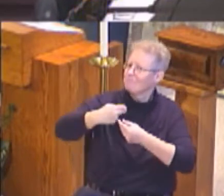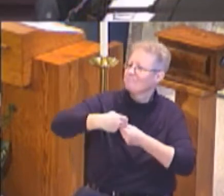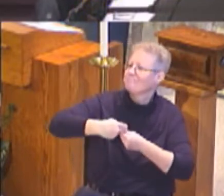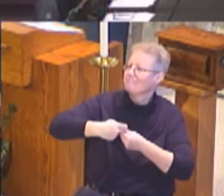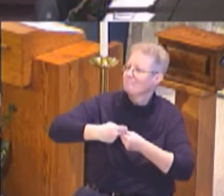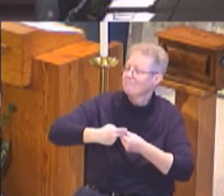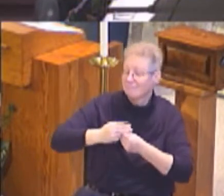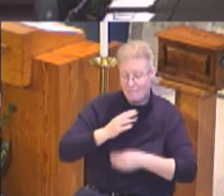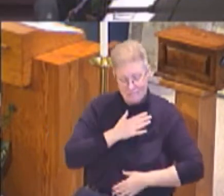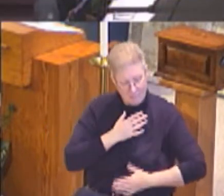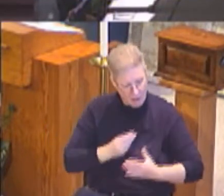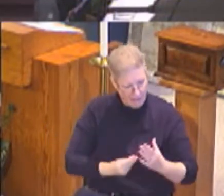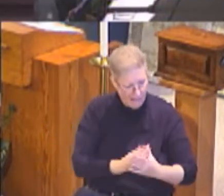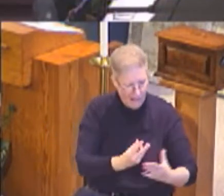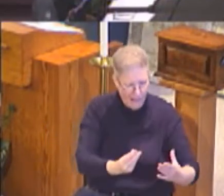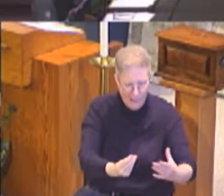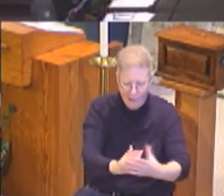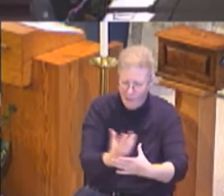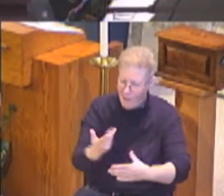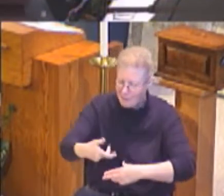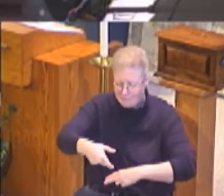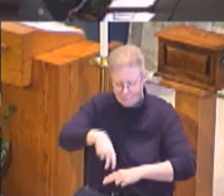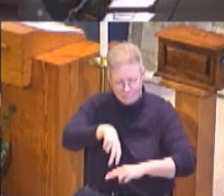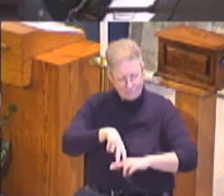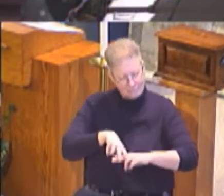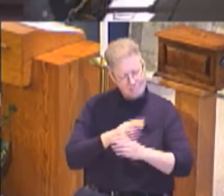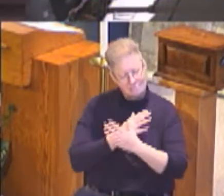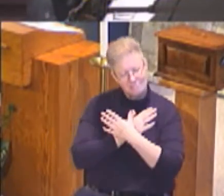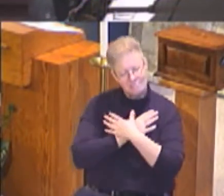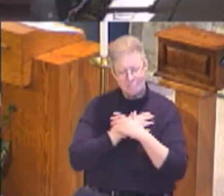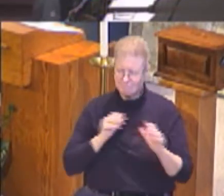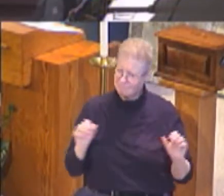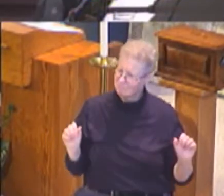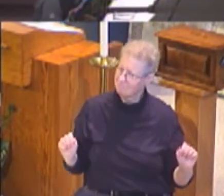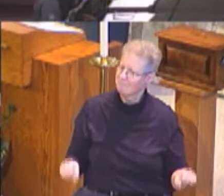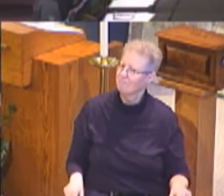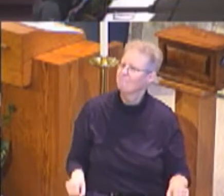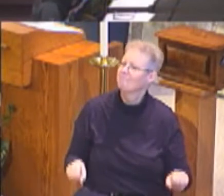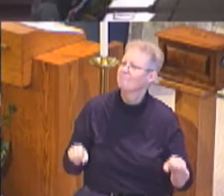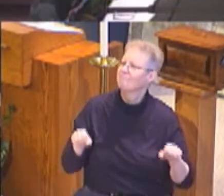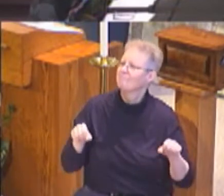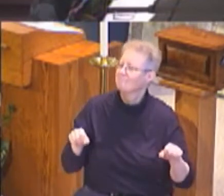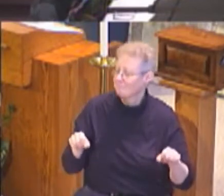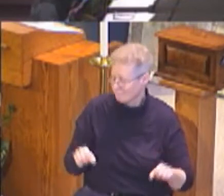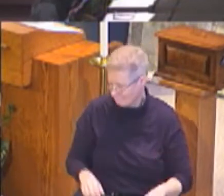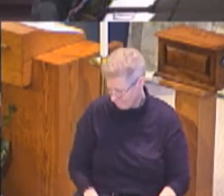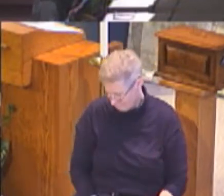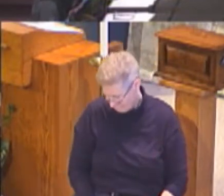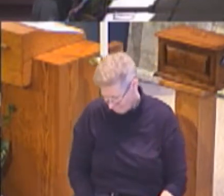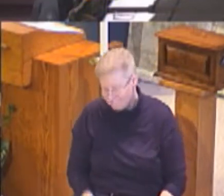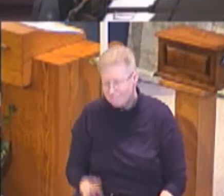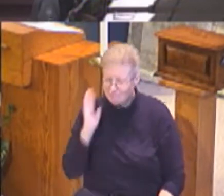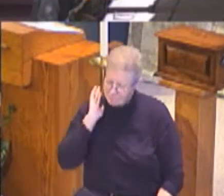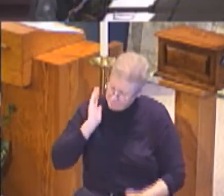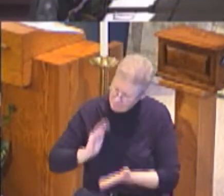Rest here in my garden. You will have a pardon.